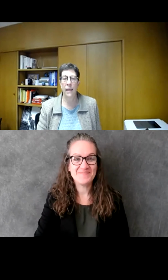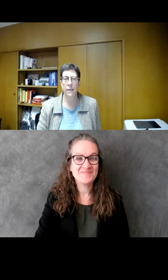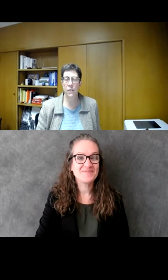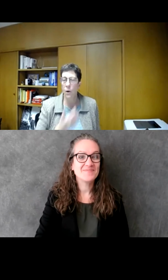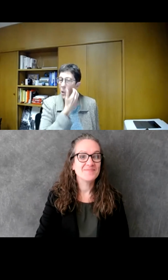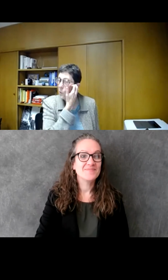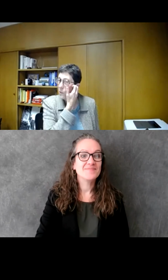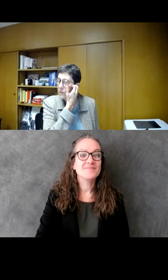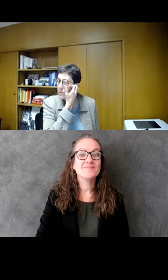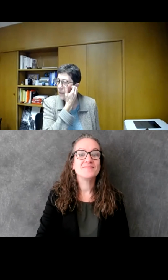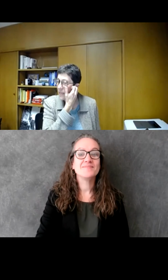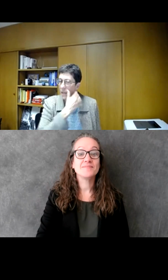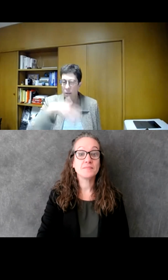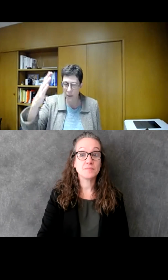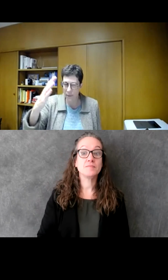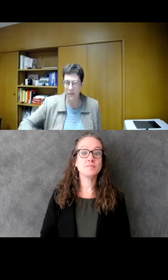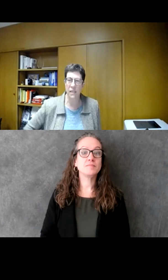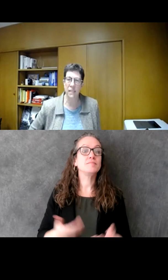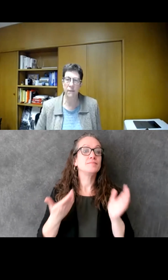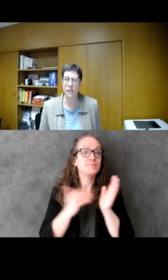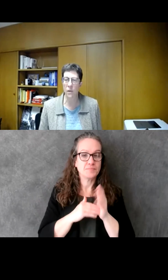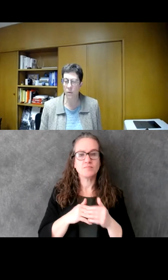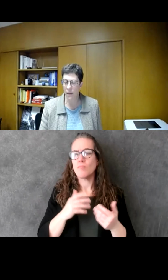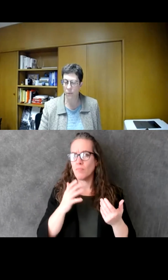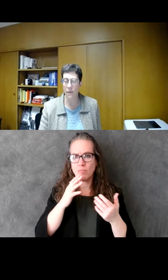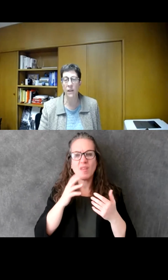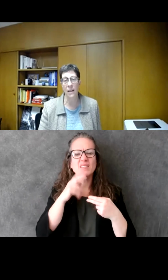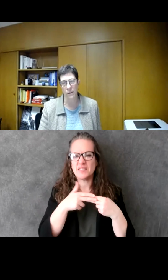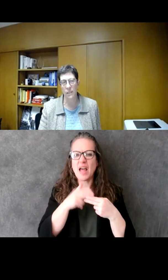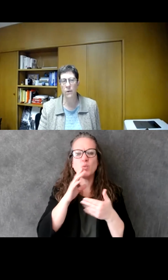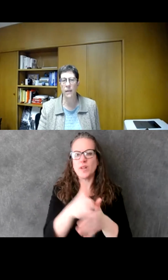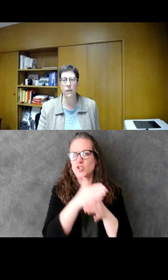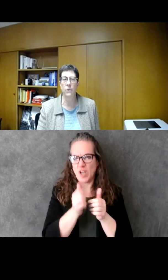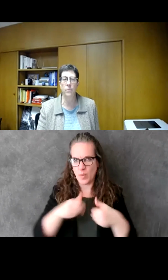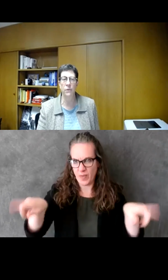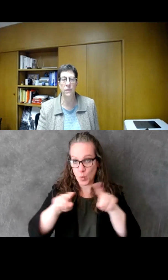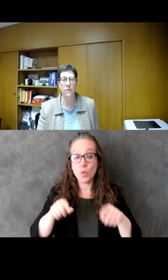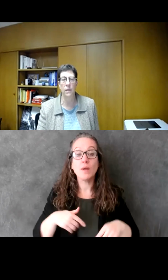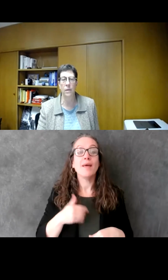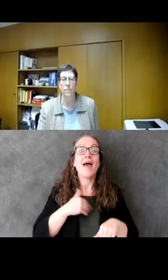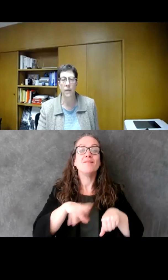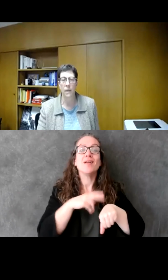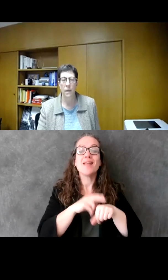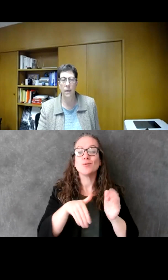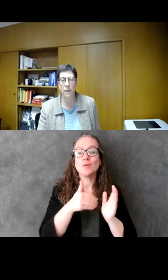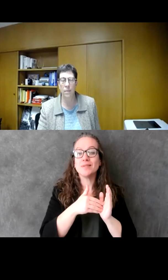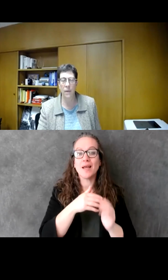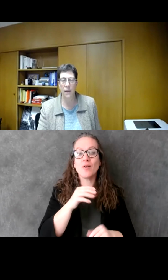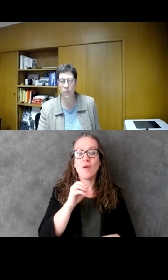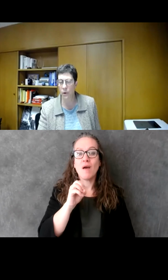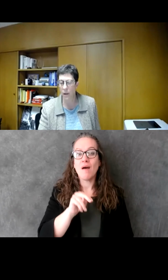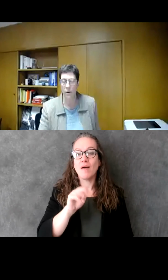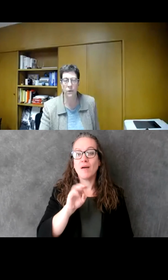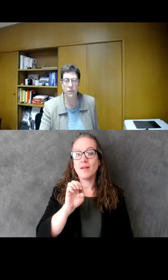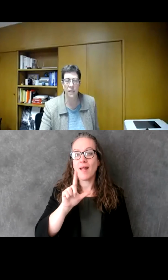All right, so again, you'll have all the slides available, but we have the National Center on Elder Abuse. I